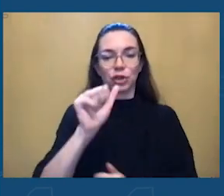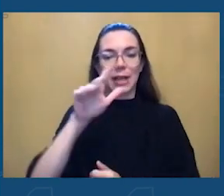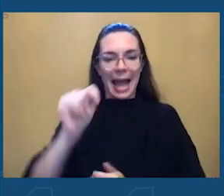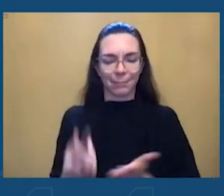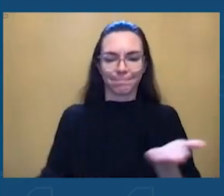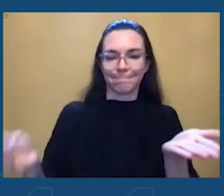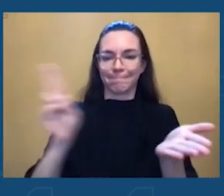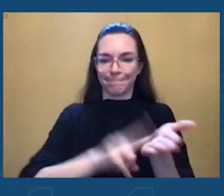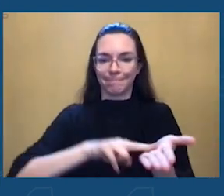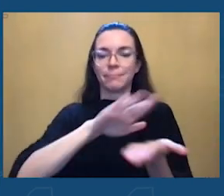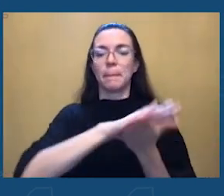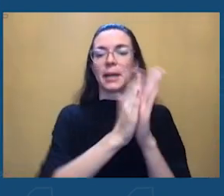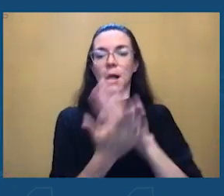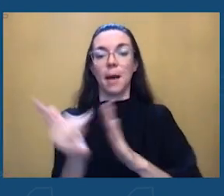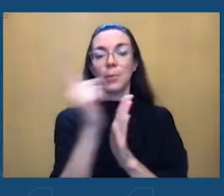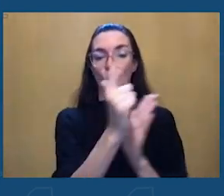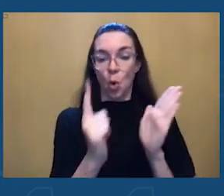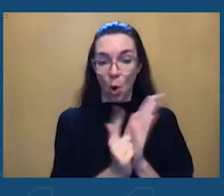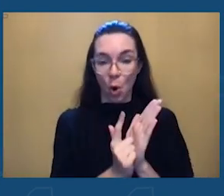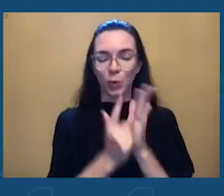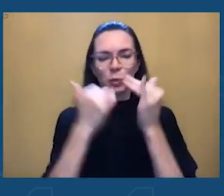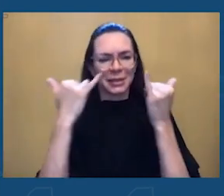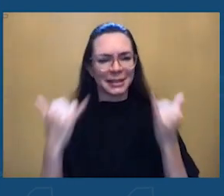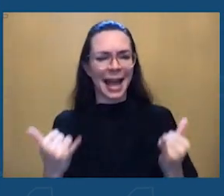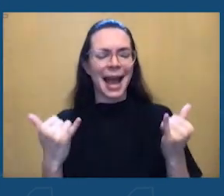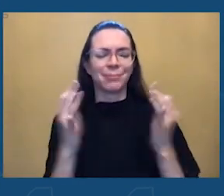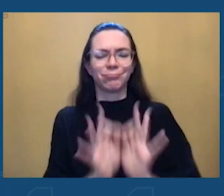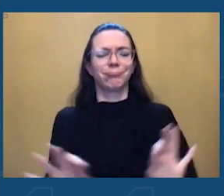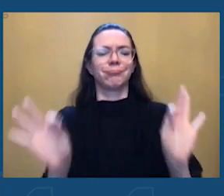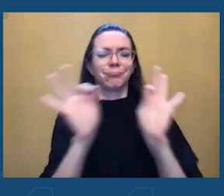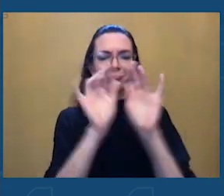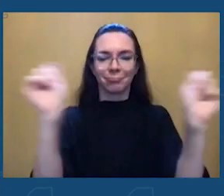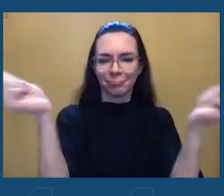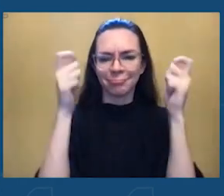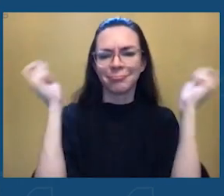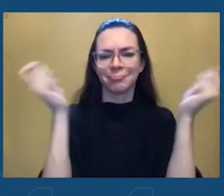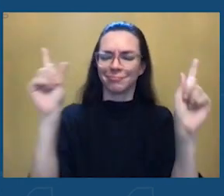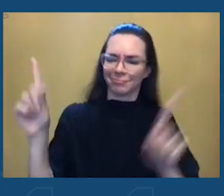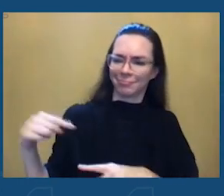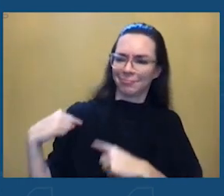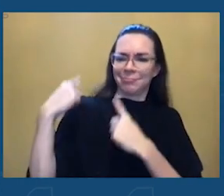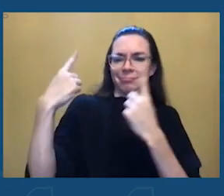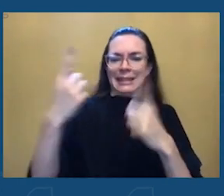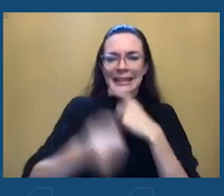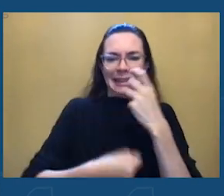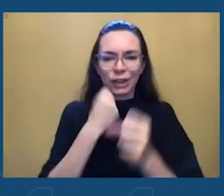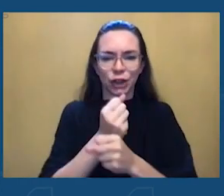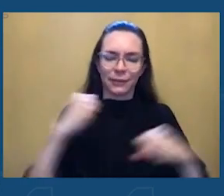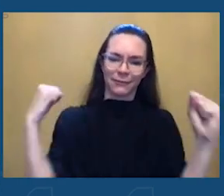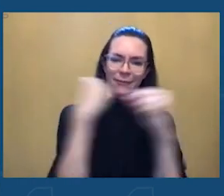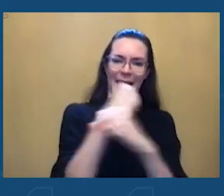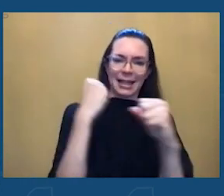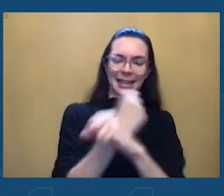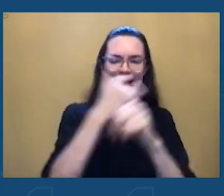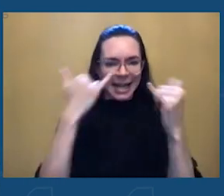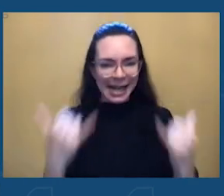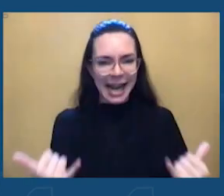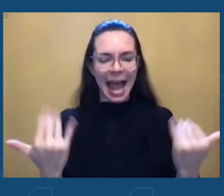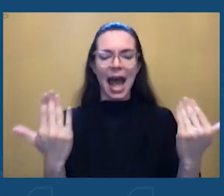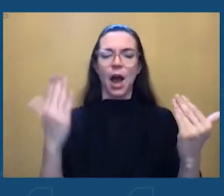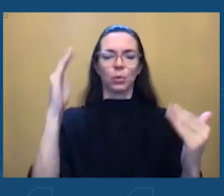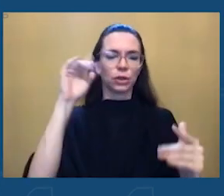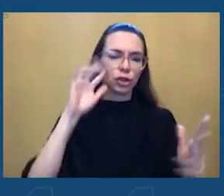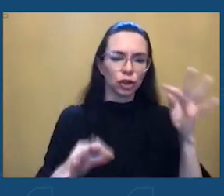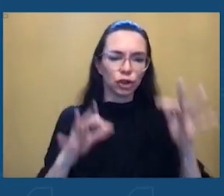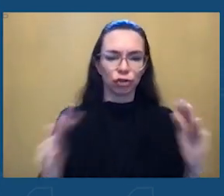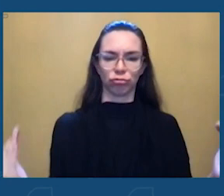a momentous occasion. After years of fighting, justice will finally be within reach